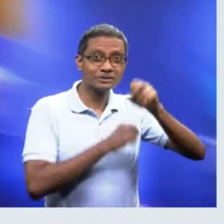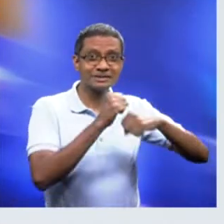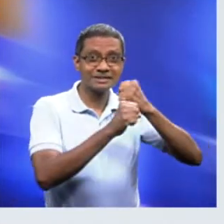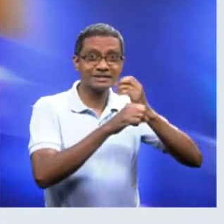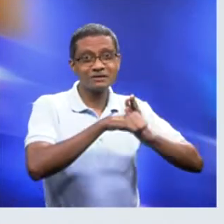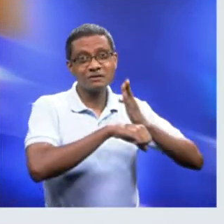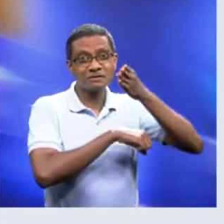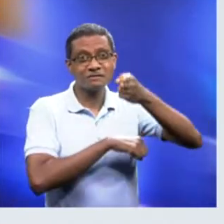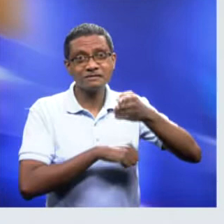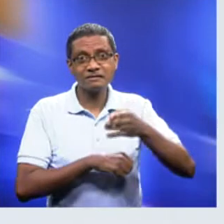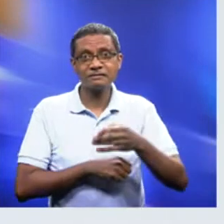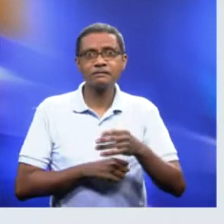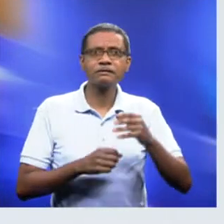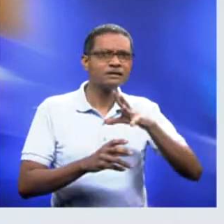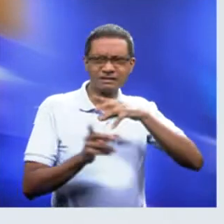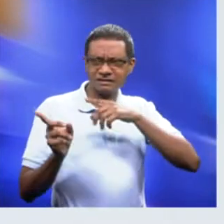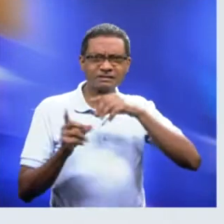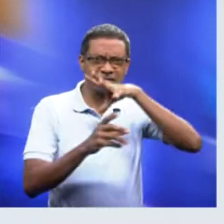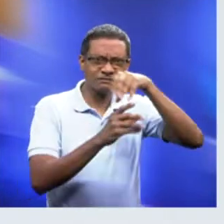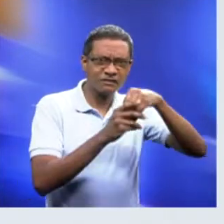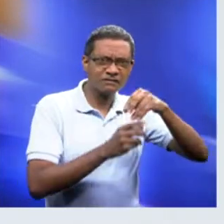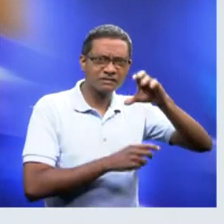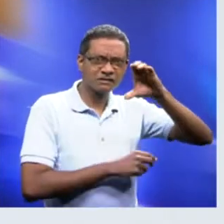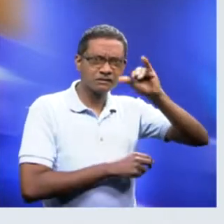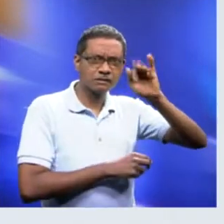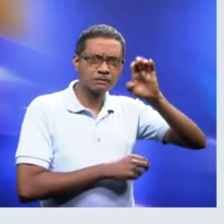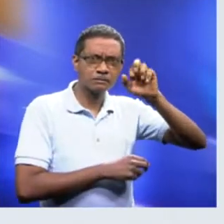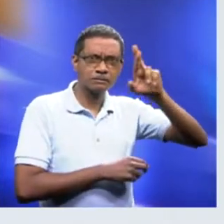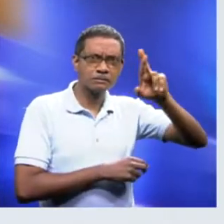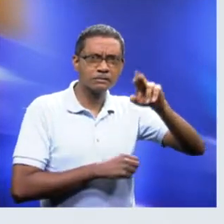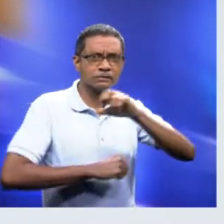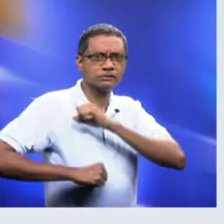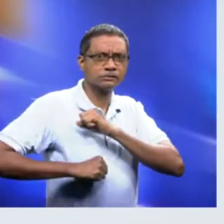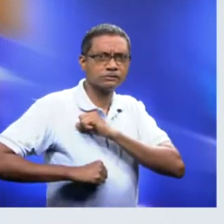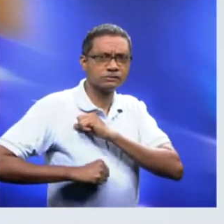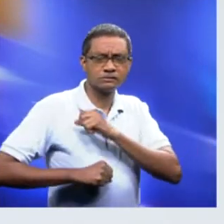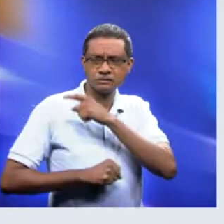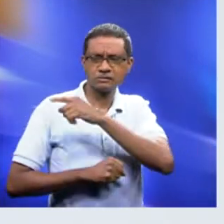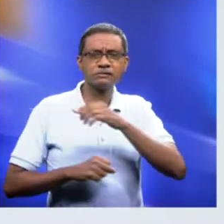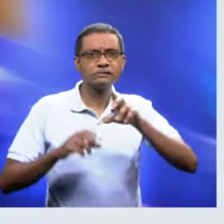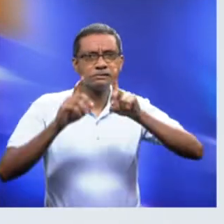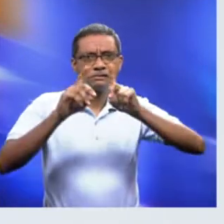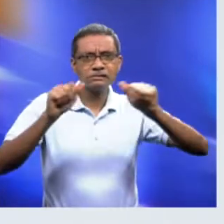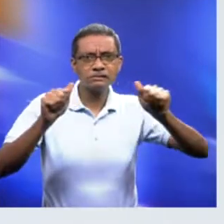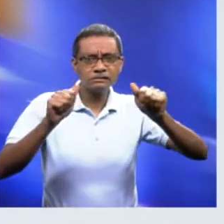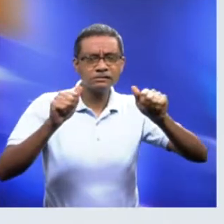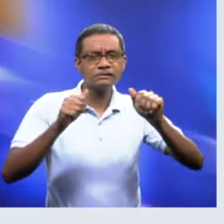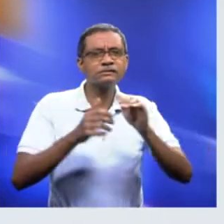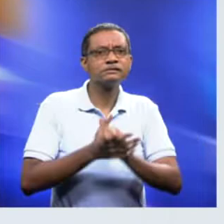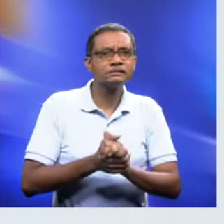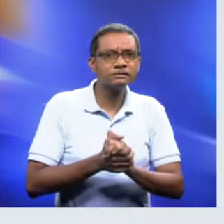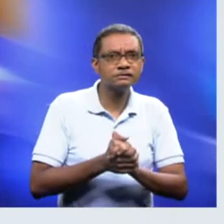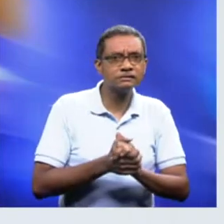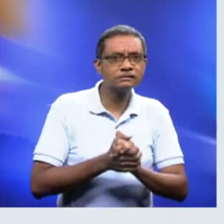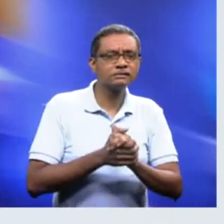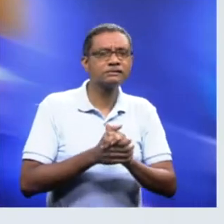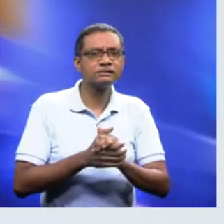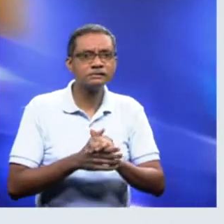in the business of cybersecurity. He holds a master's degree in business administration, specializing in digital